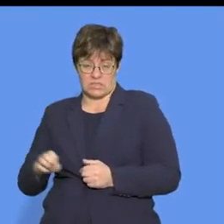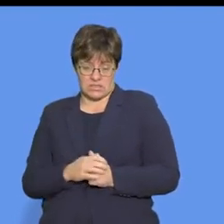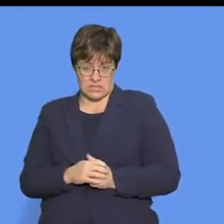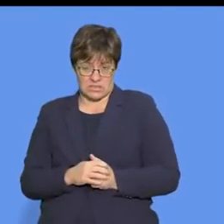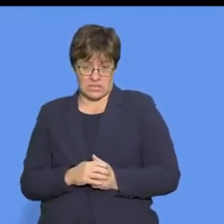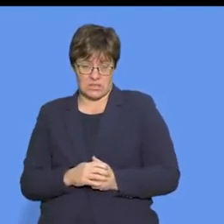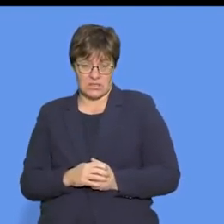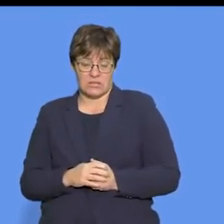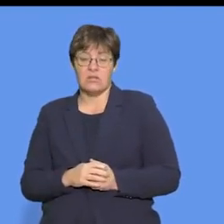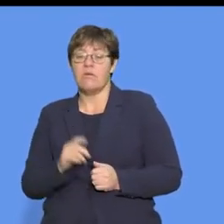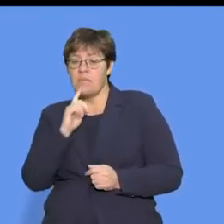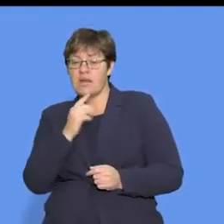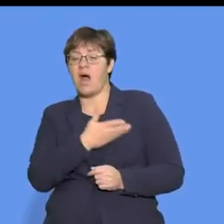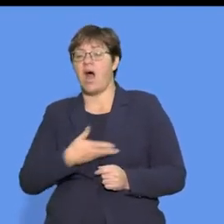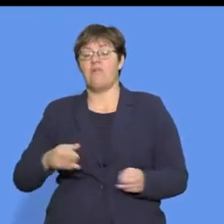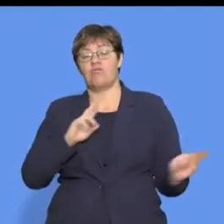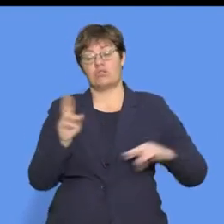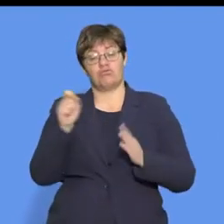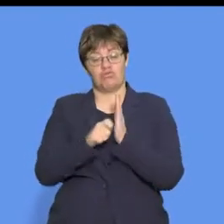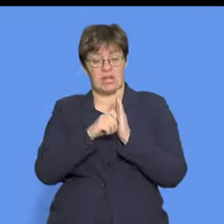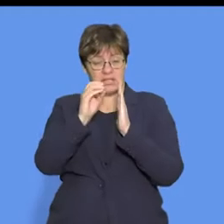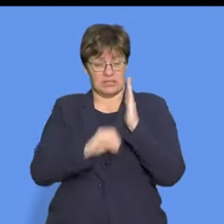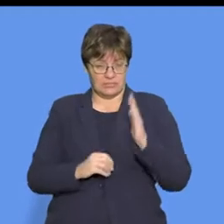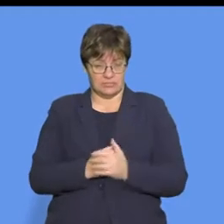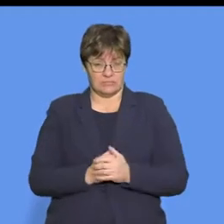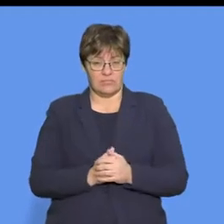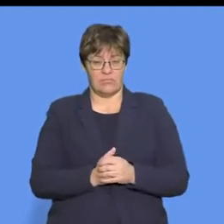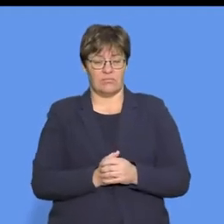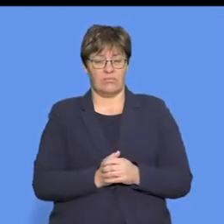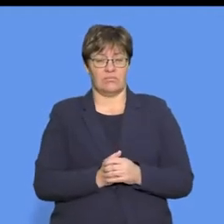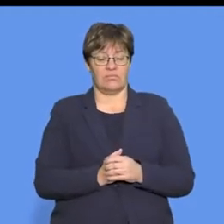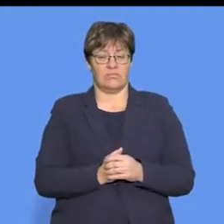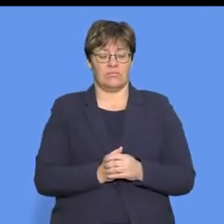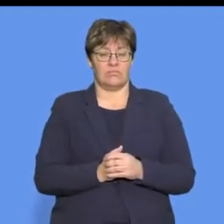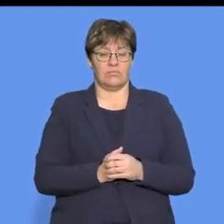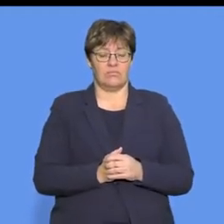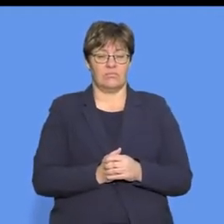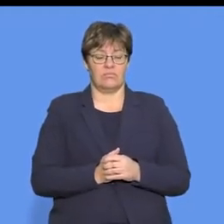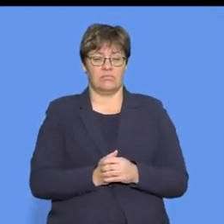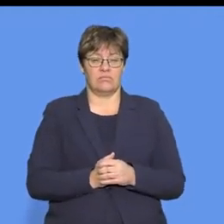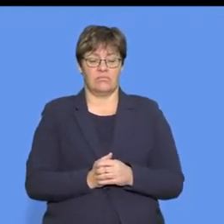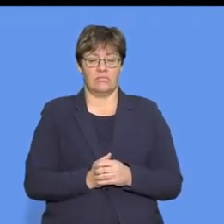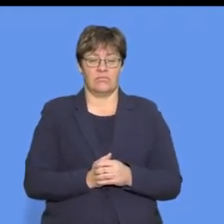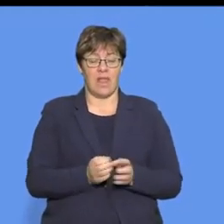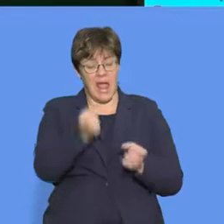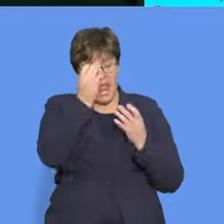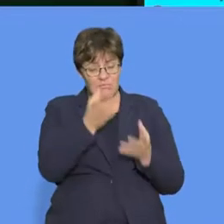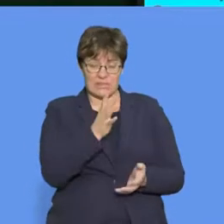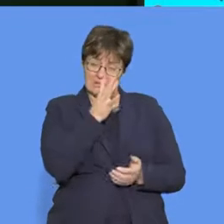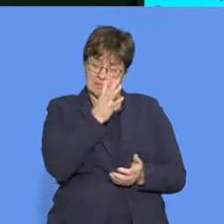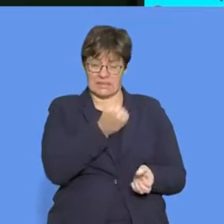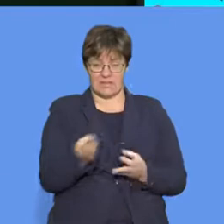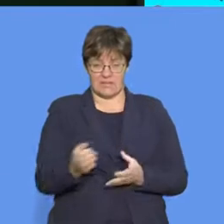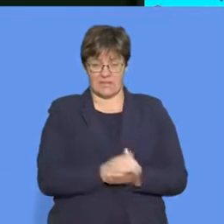And we're asked to write down the relevant half reactions to support the answer. So there's a whole lot of information being given